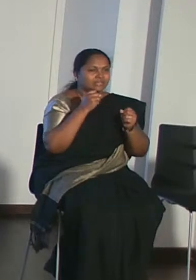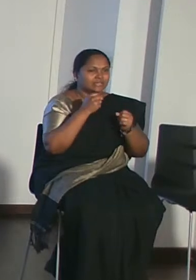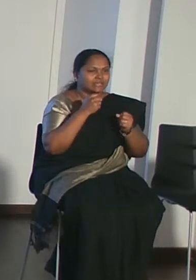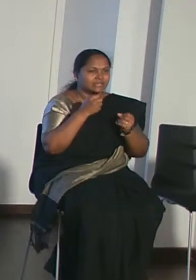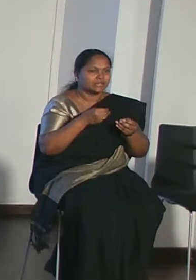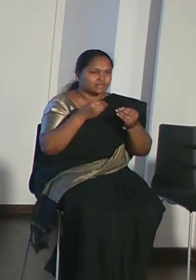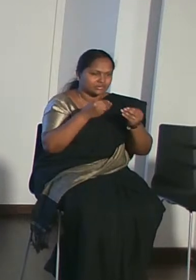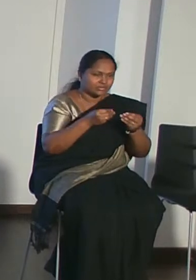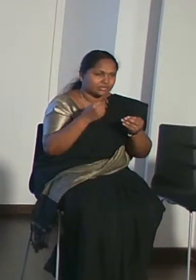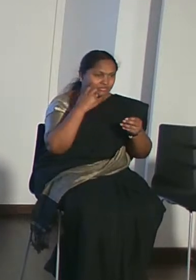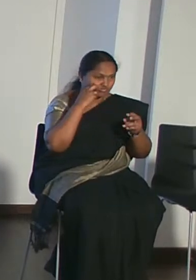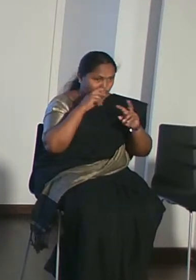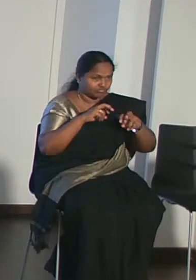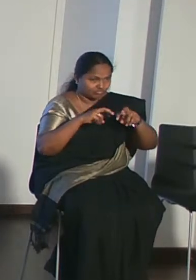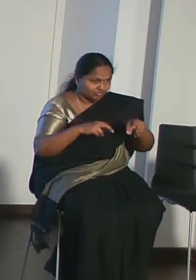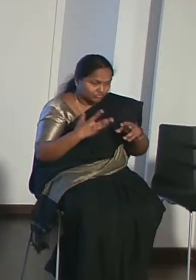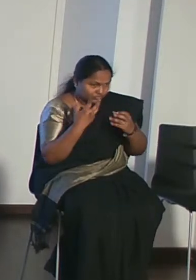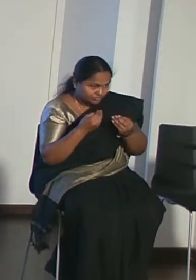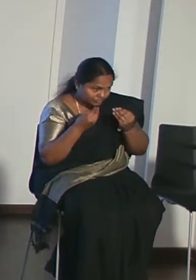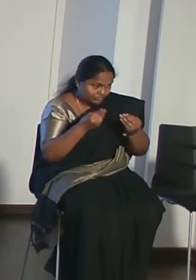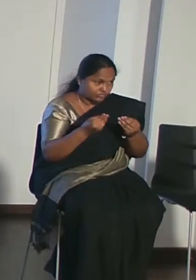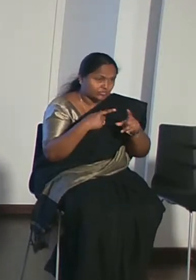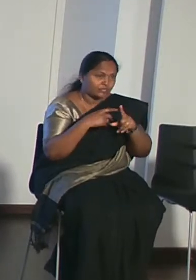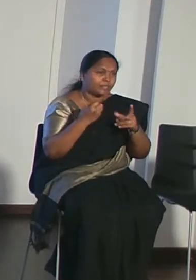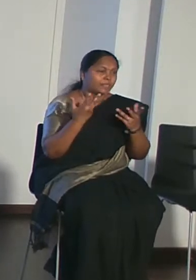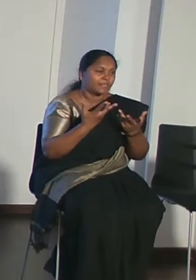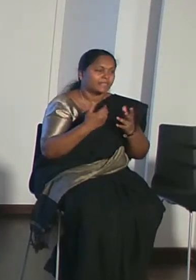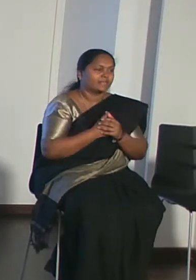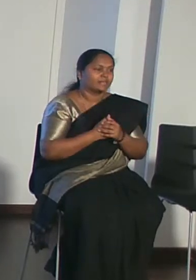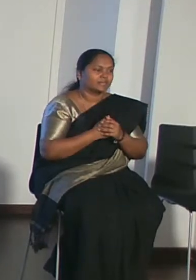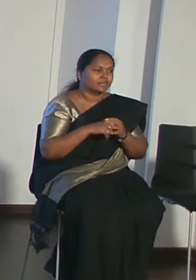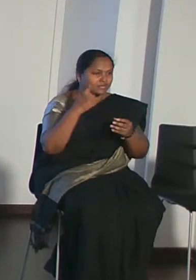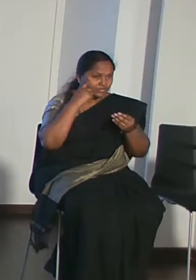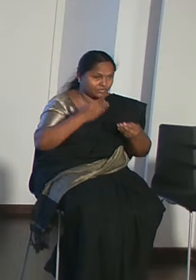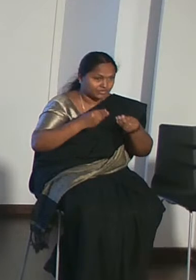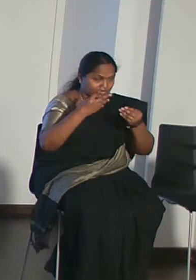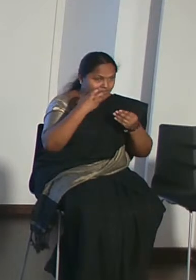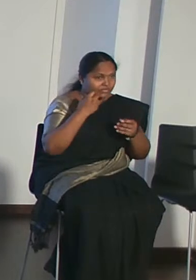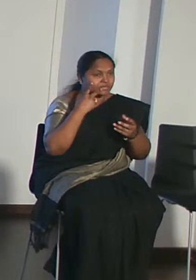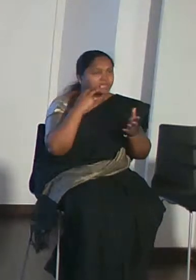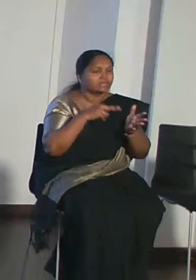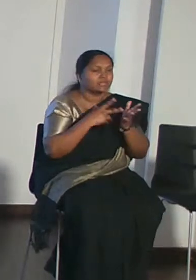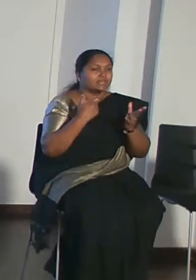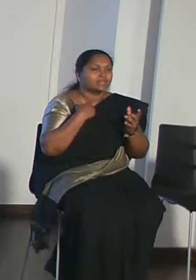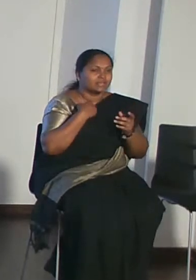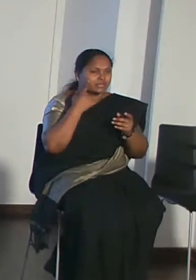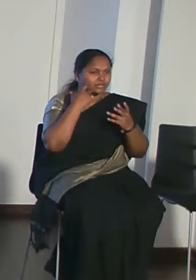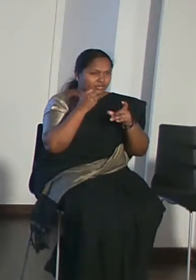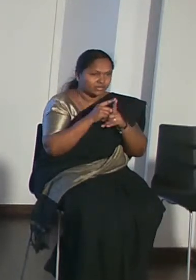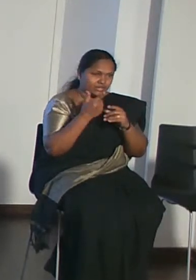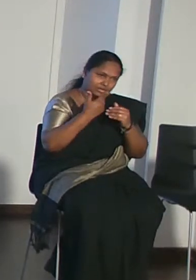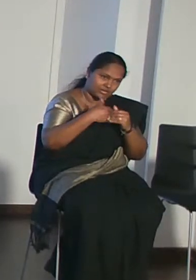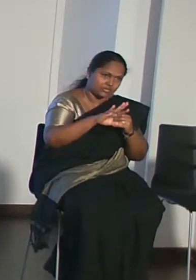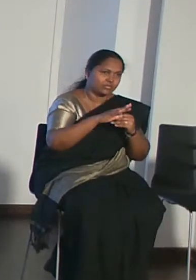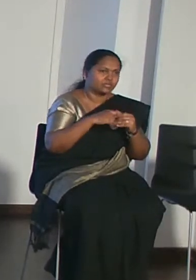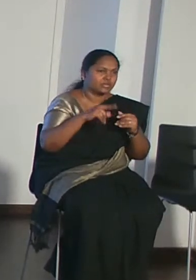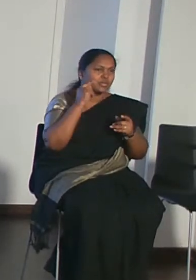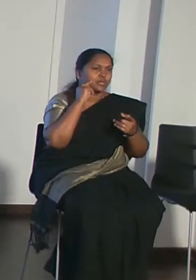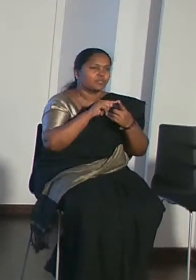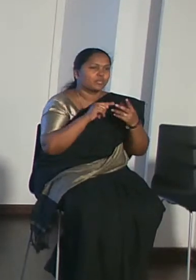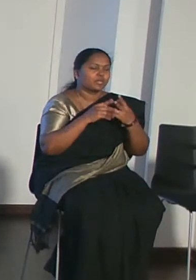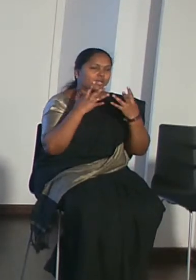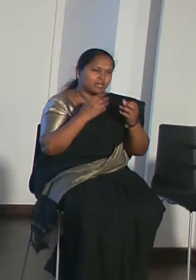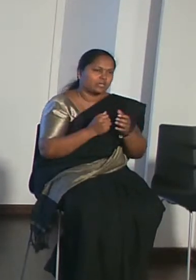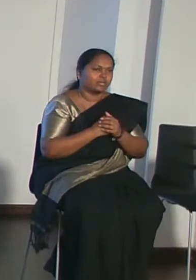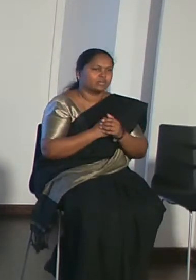external resource people to uh, to produce these events, and I let go at a particular point